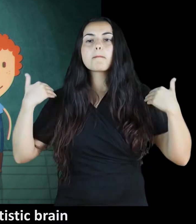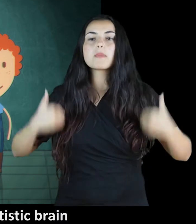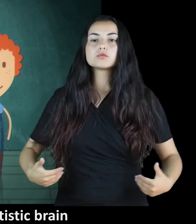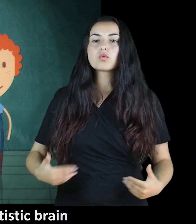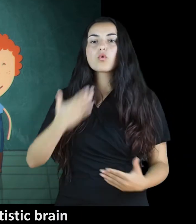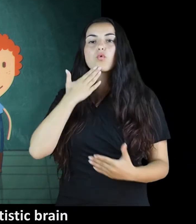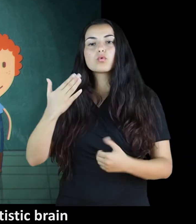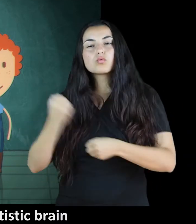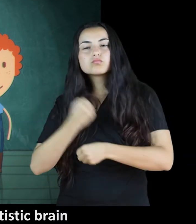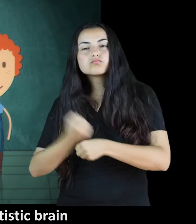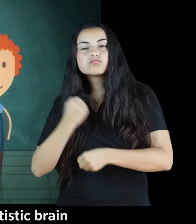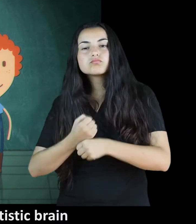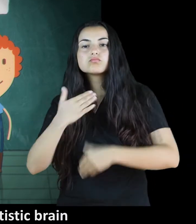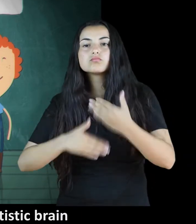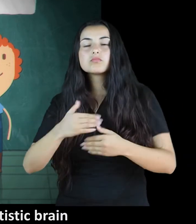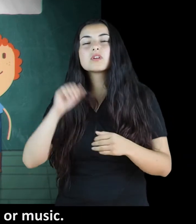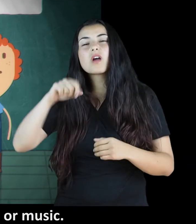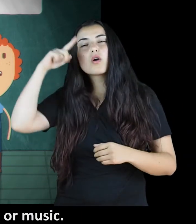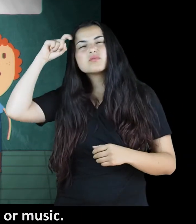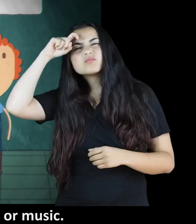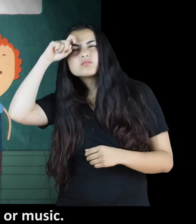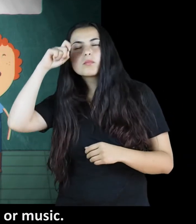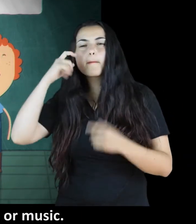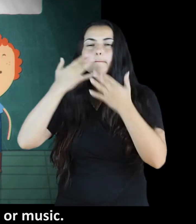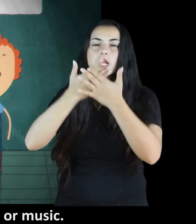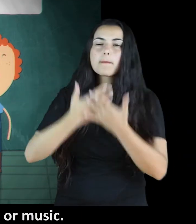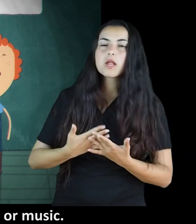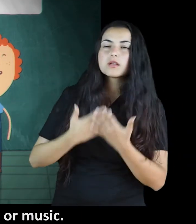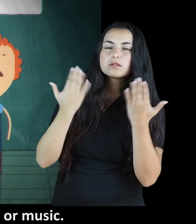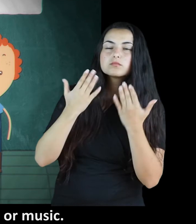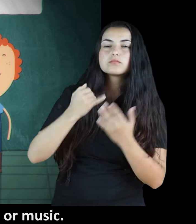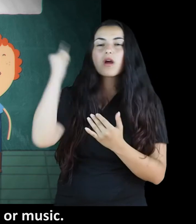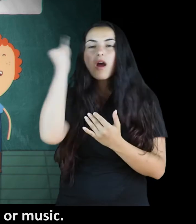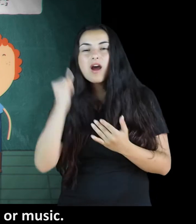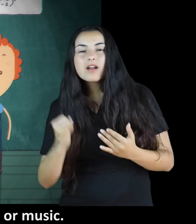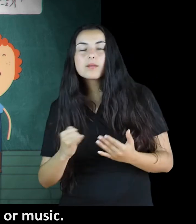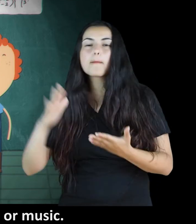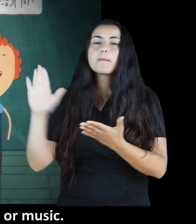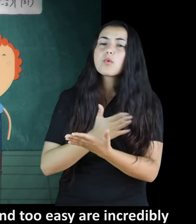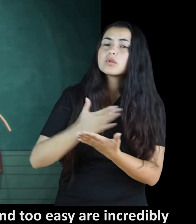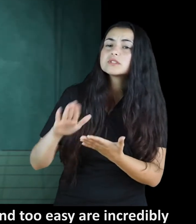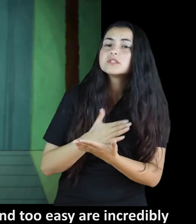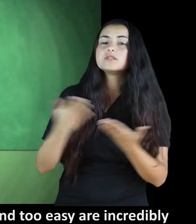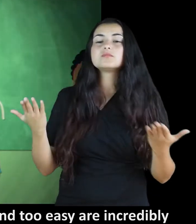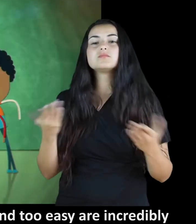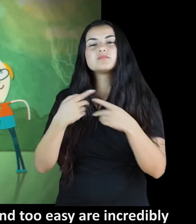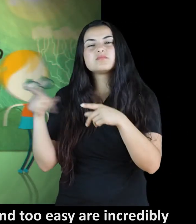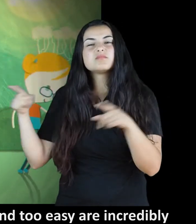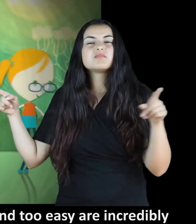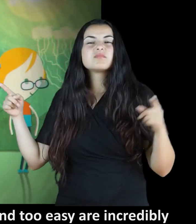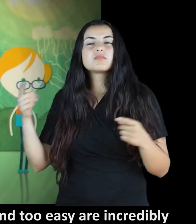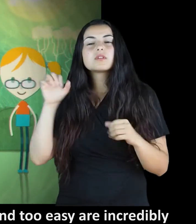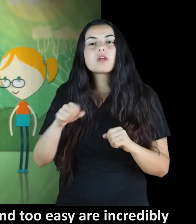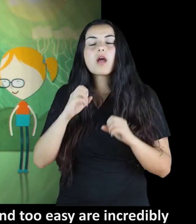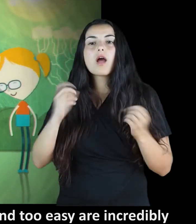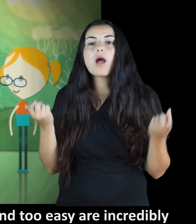good at tasks we may find difficult, such as mathematics, drawing, or music. It can also do the